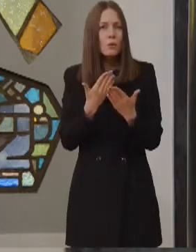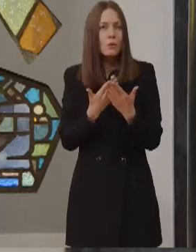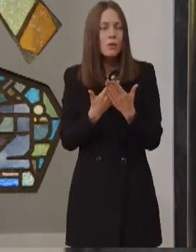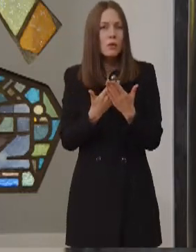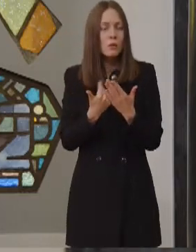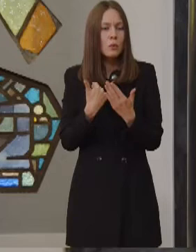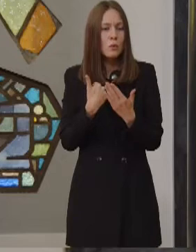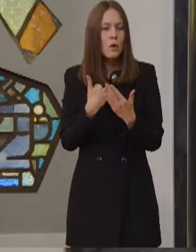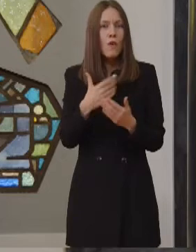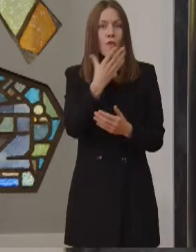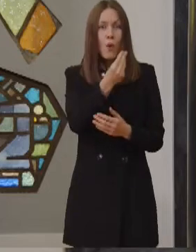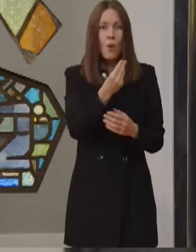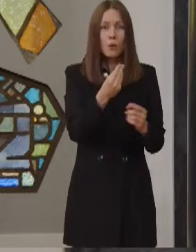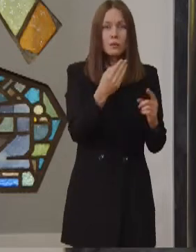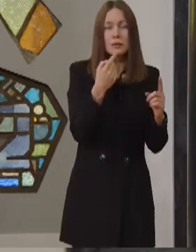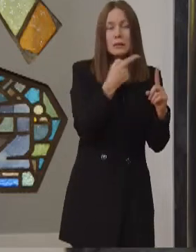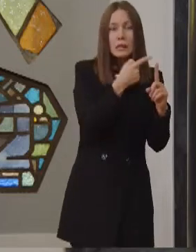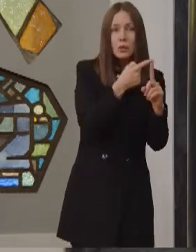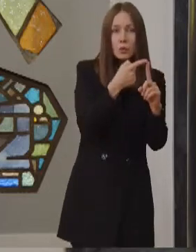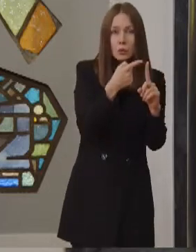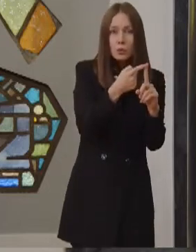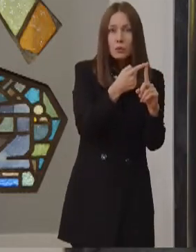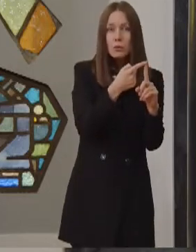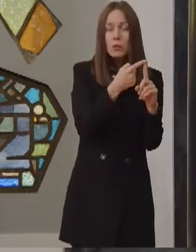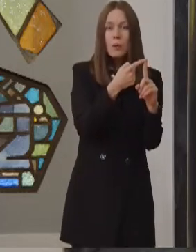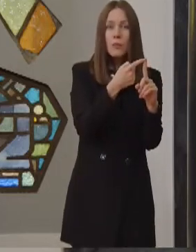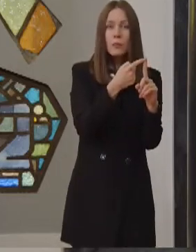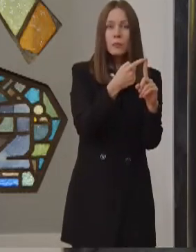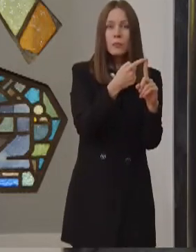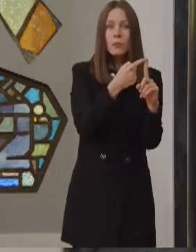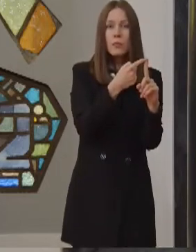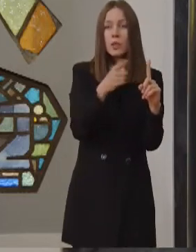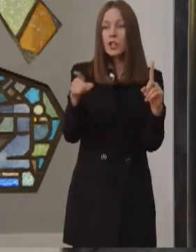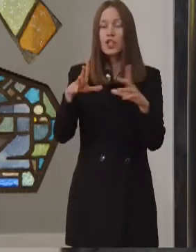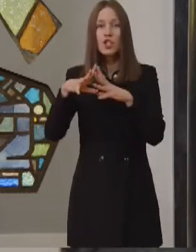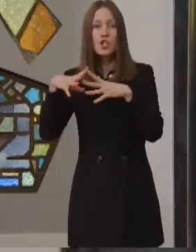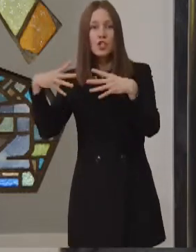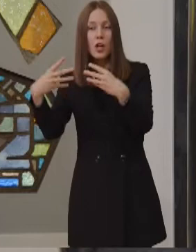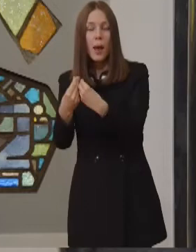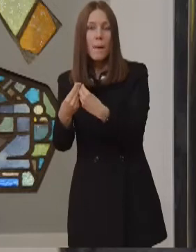but we cannot understand why they want to change